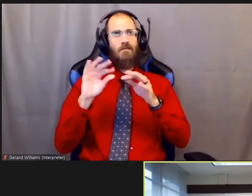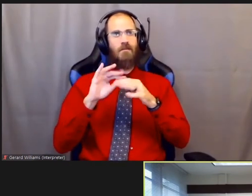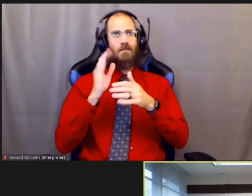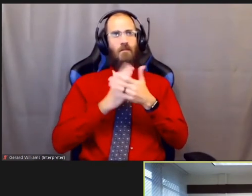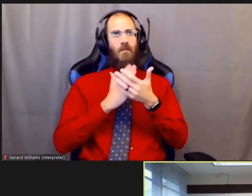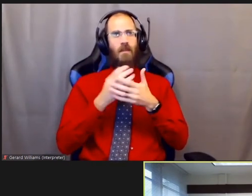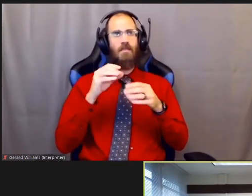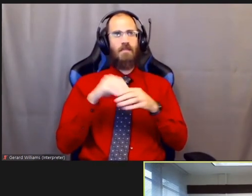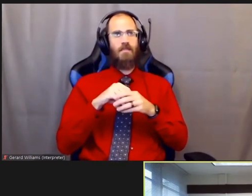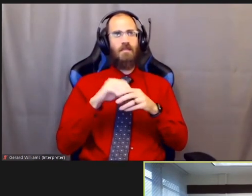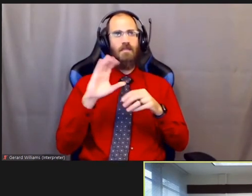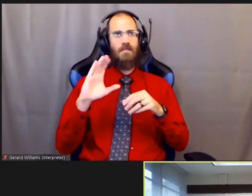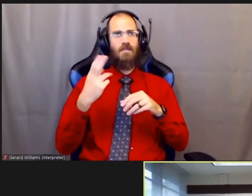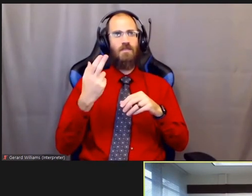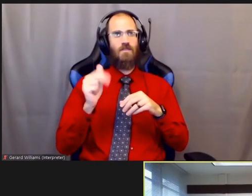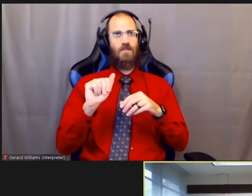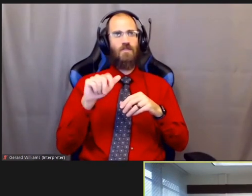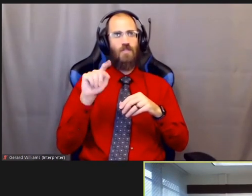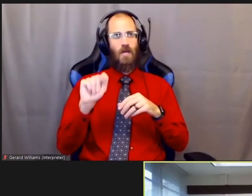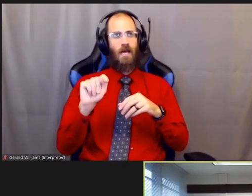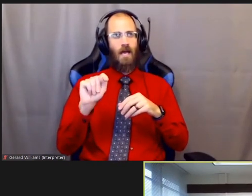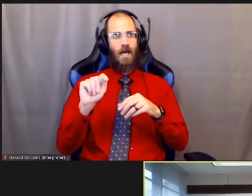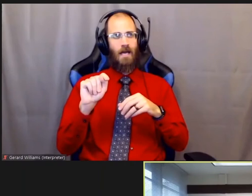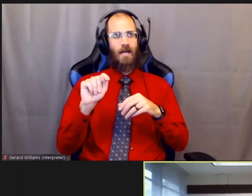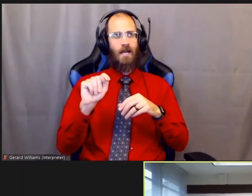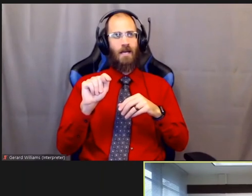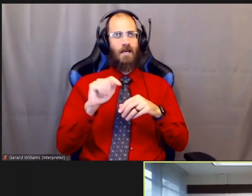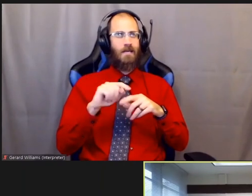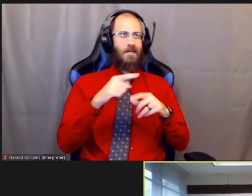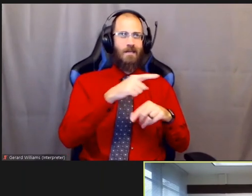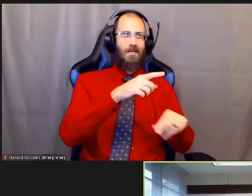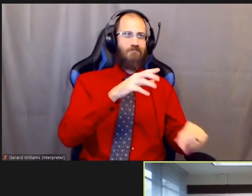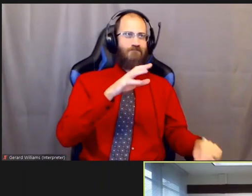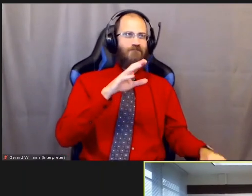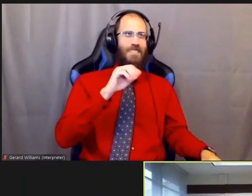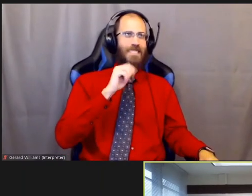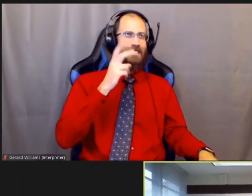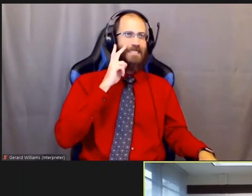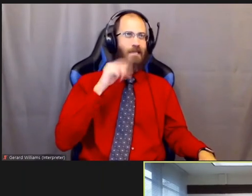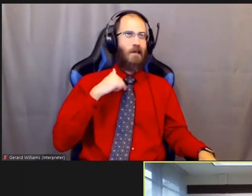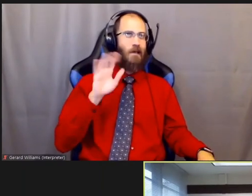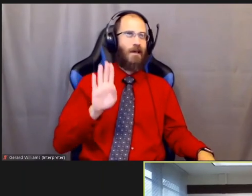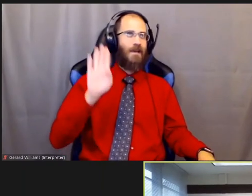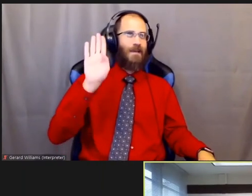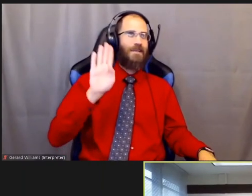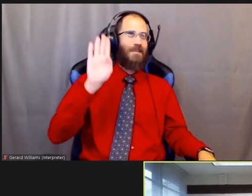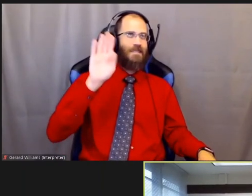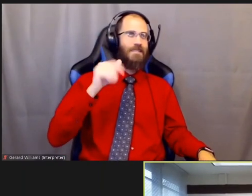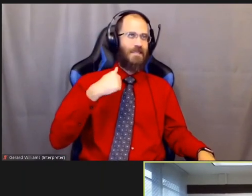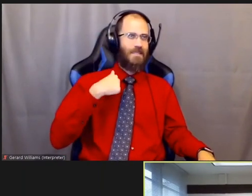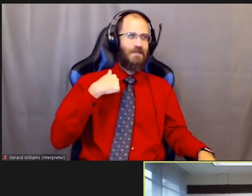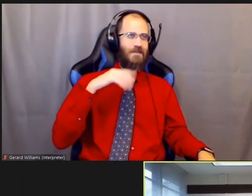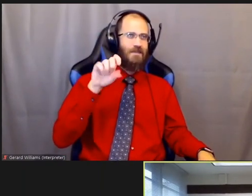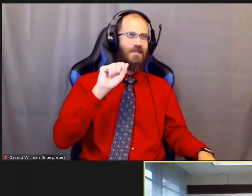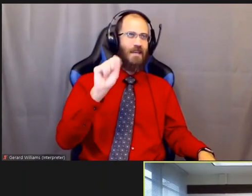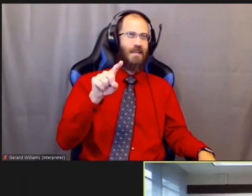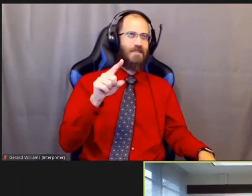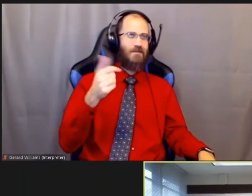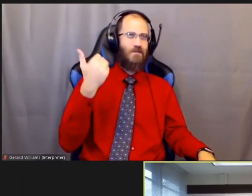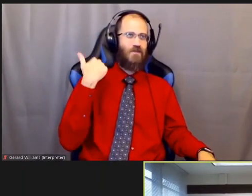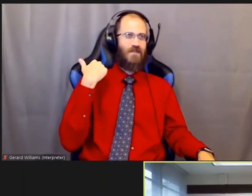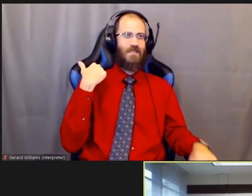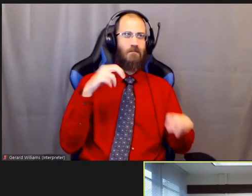chat. When you didn't see my hand for the previous panel.